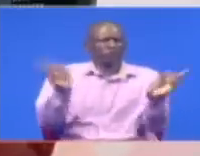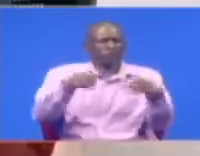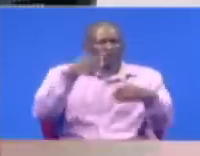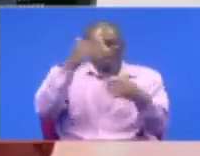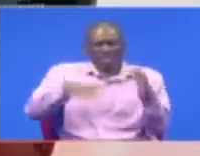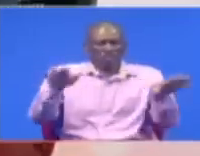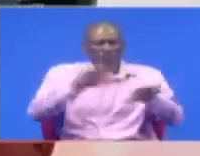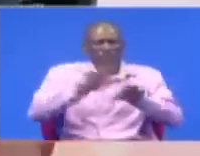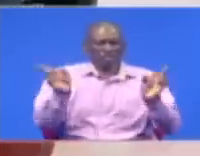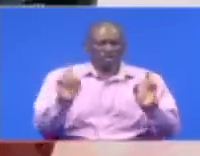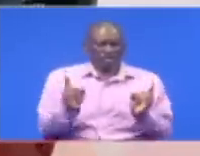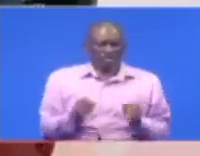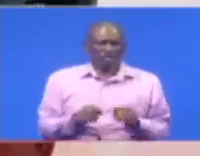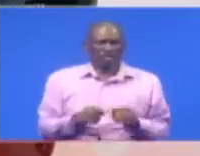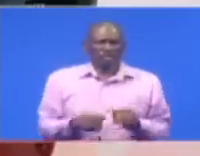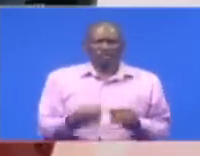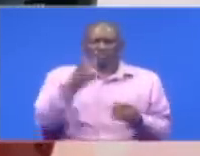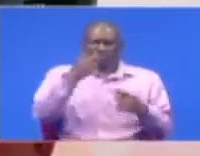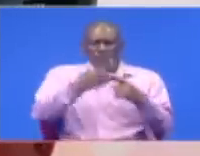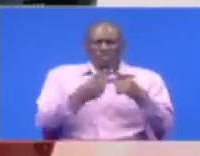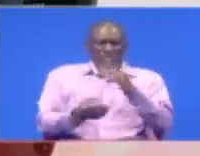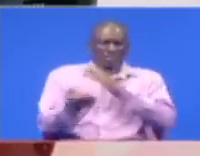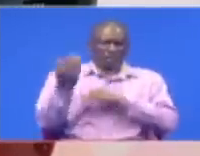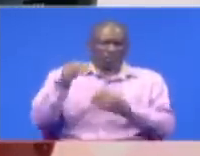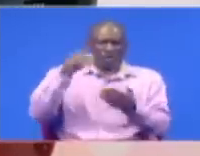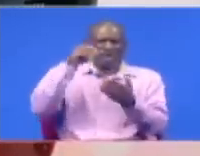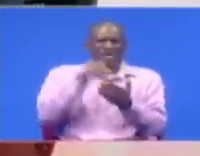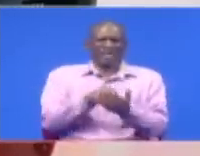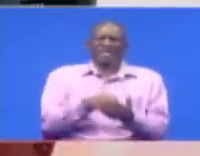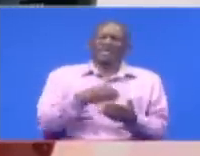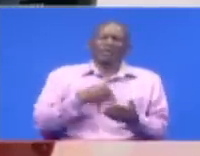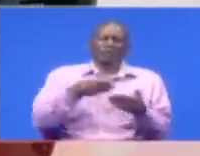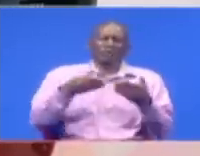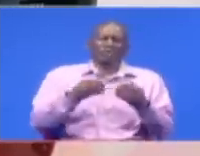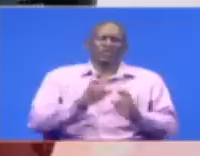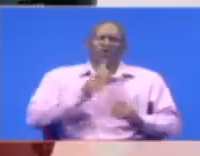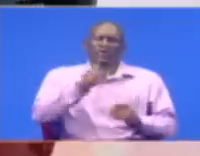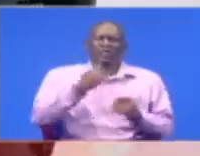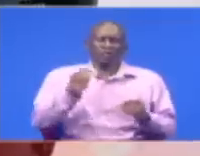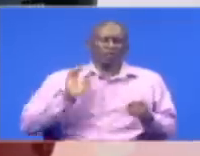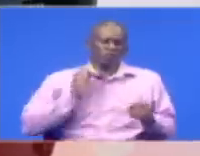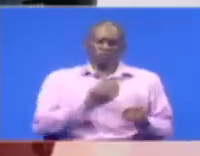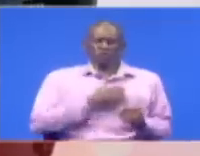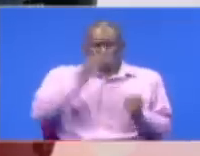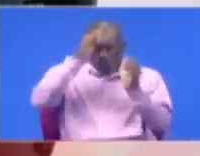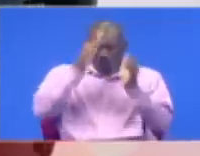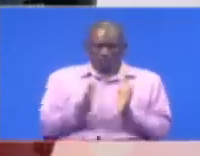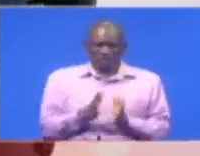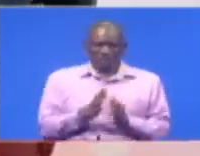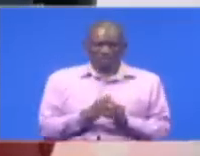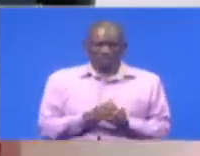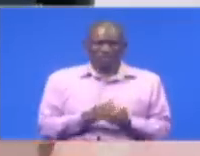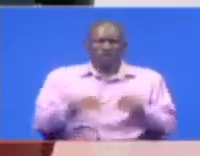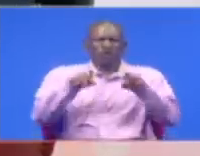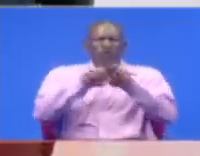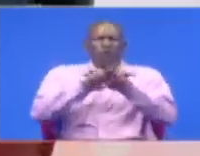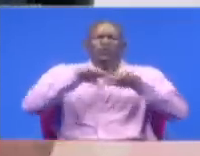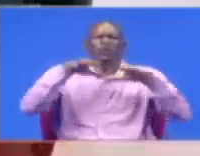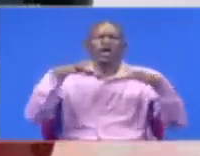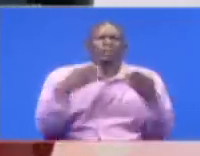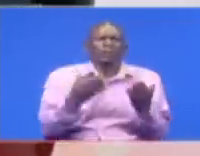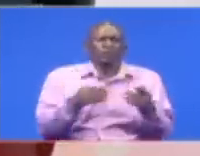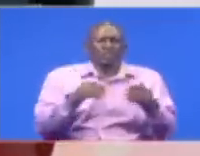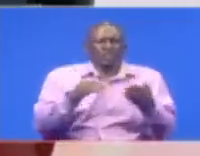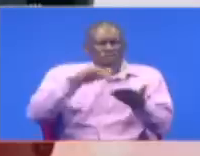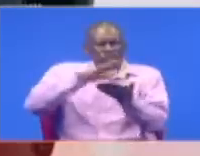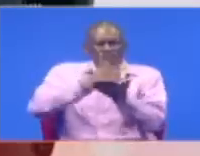it. Barely 2 years ago, I was again instructed by the Council of Governors, also about